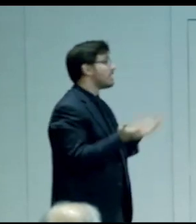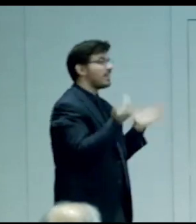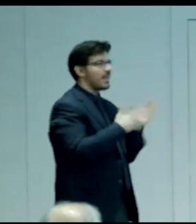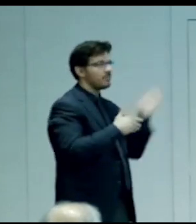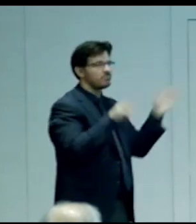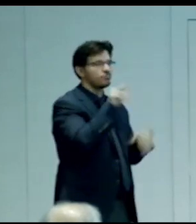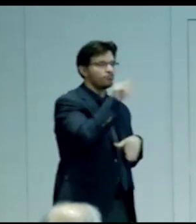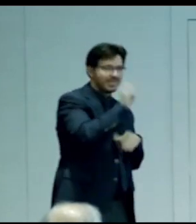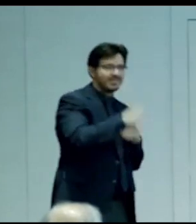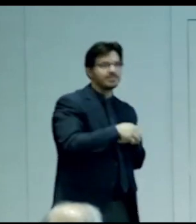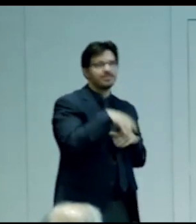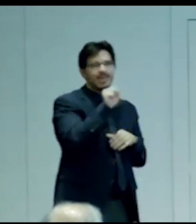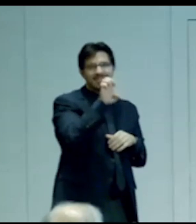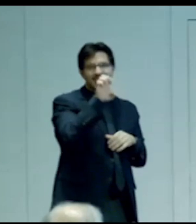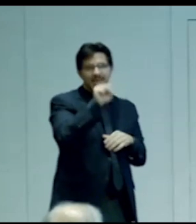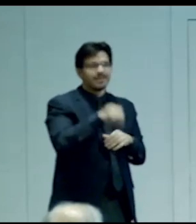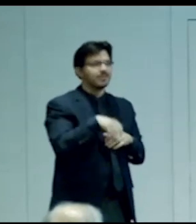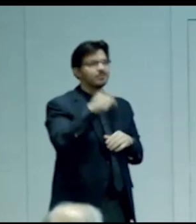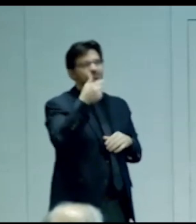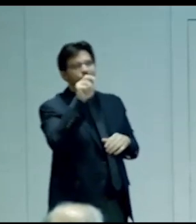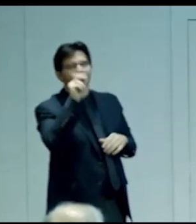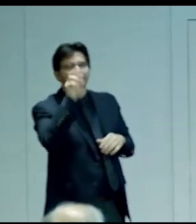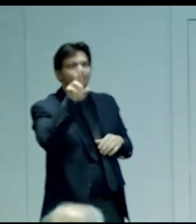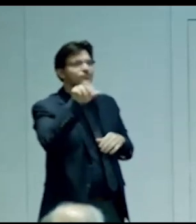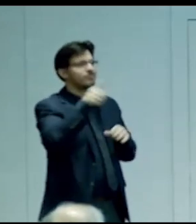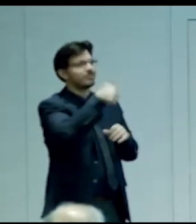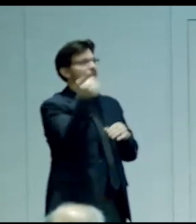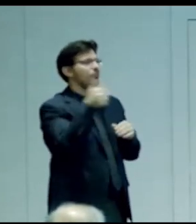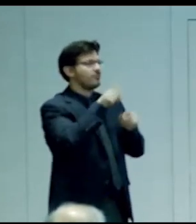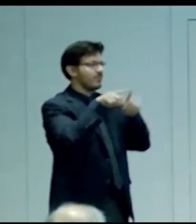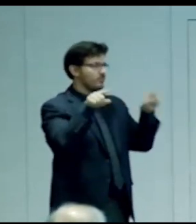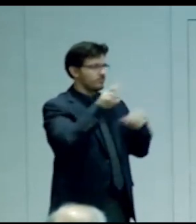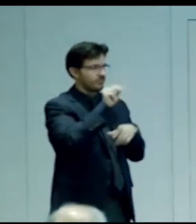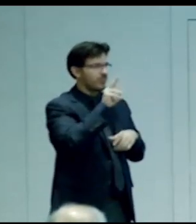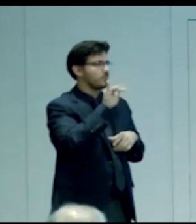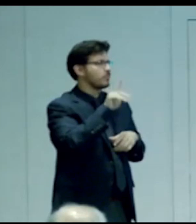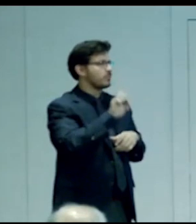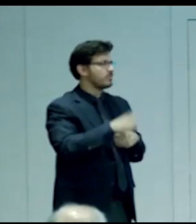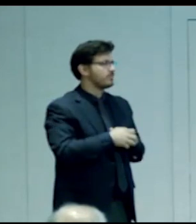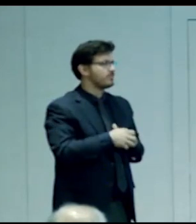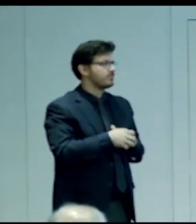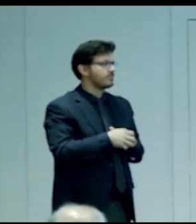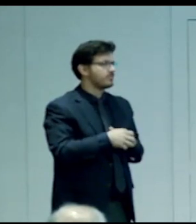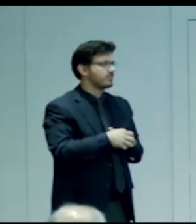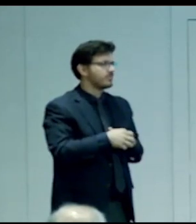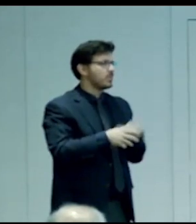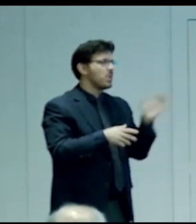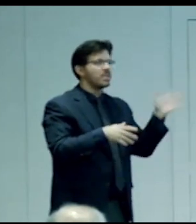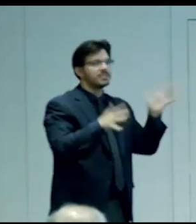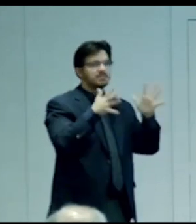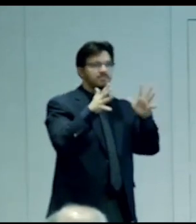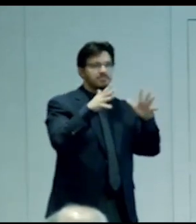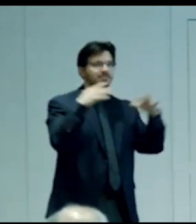SES and gender as individual sort of variables. So this is a sort of a summary of